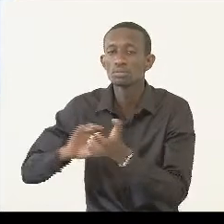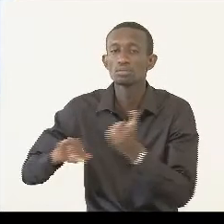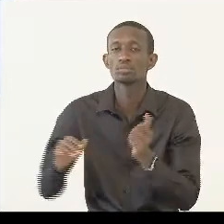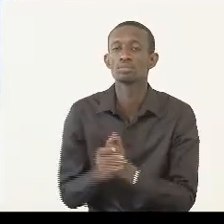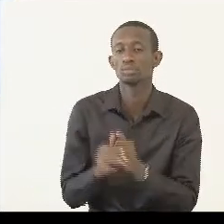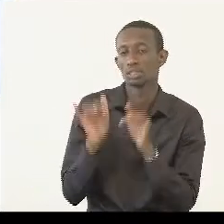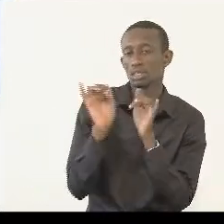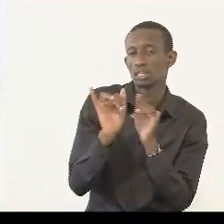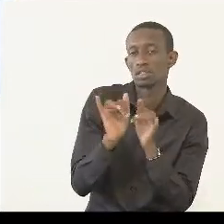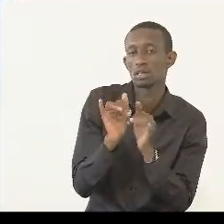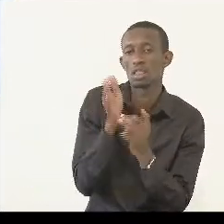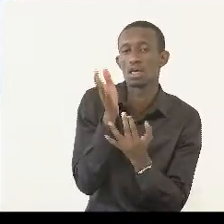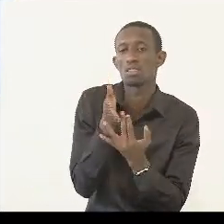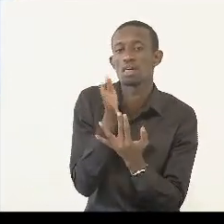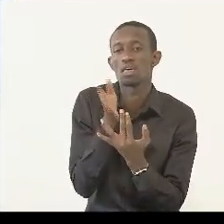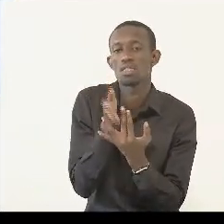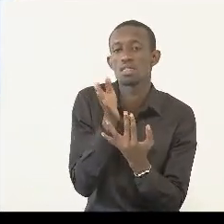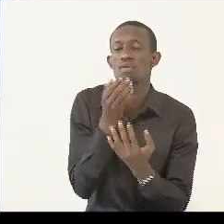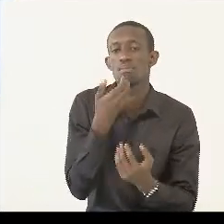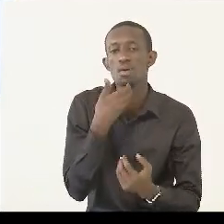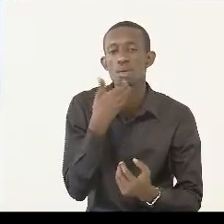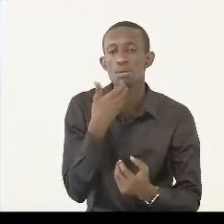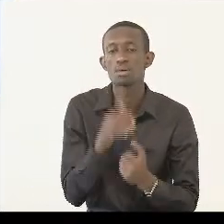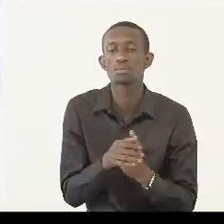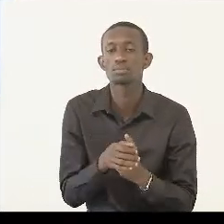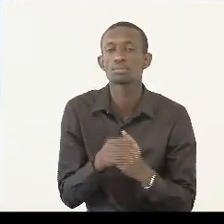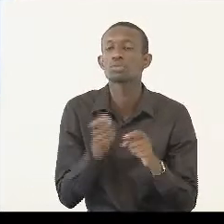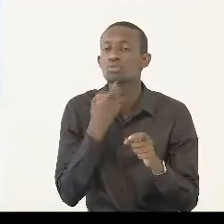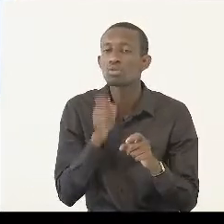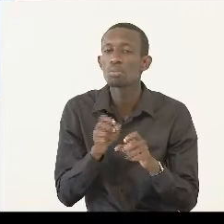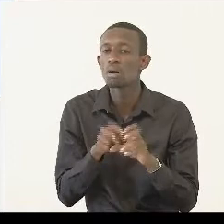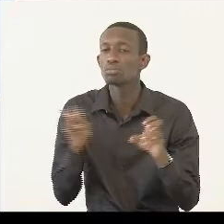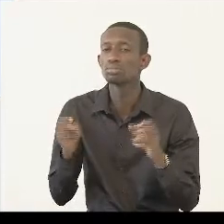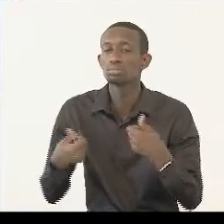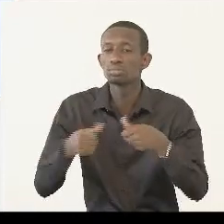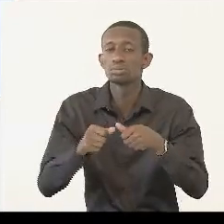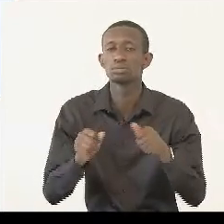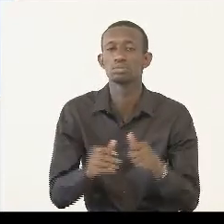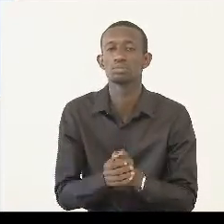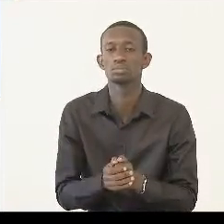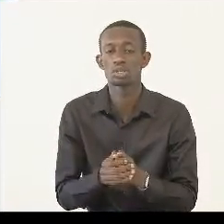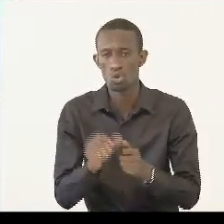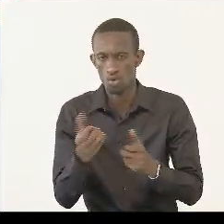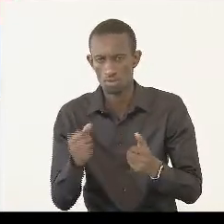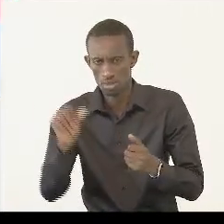sealed again. gaps that are left behind with DNA. But we have another problem.